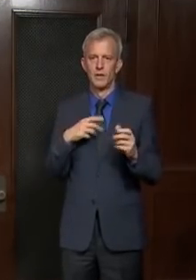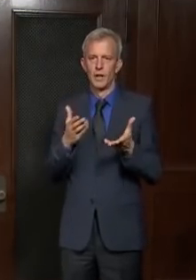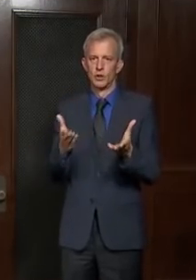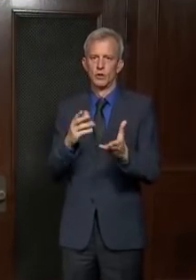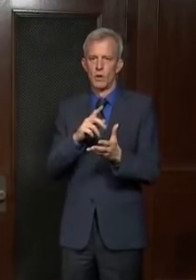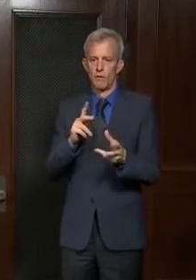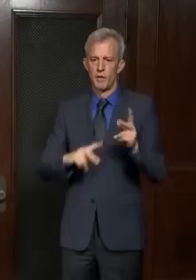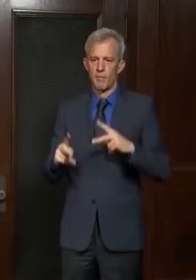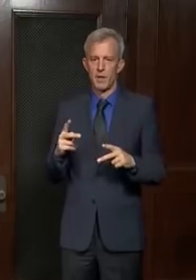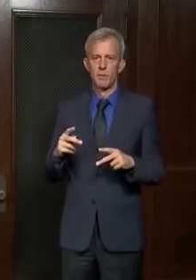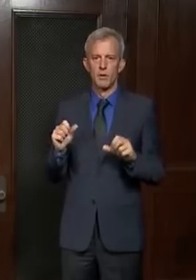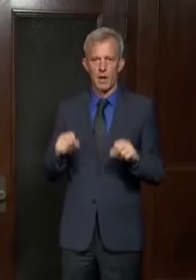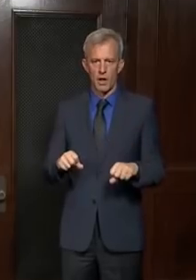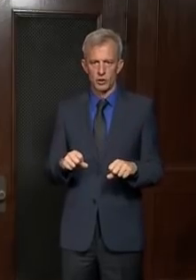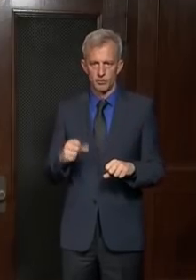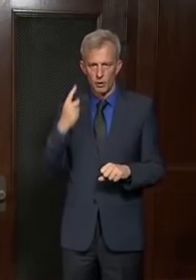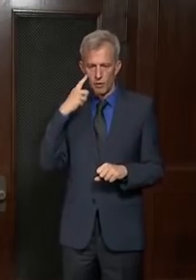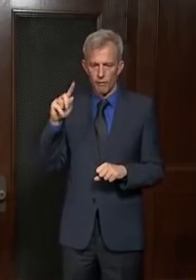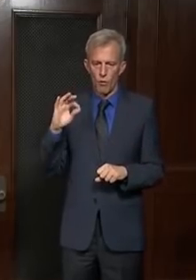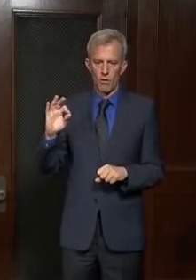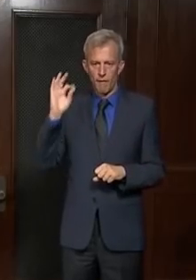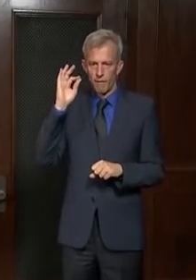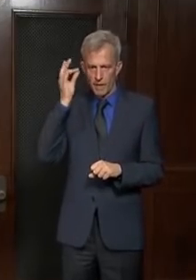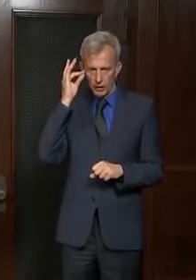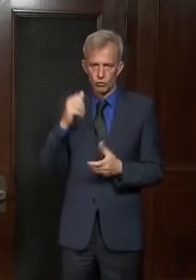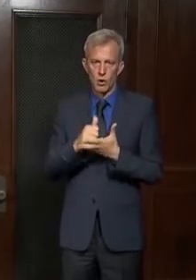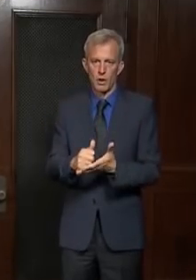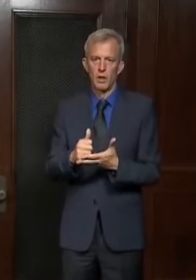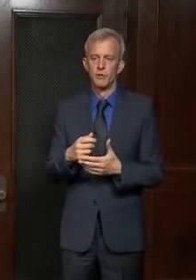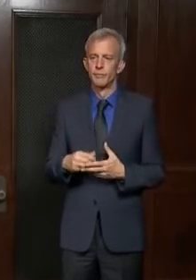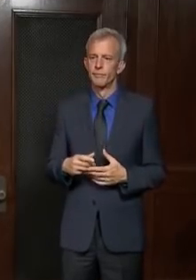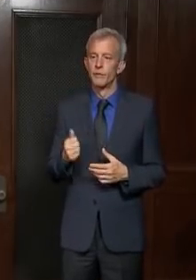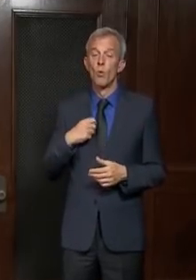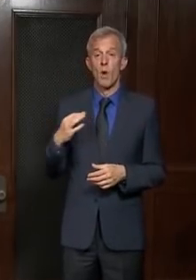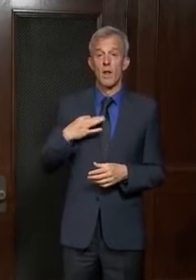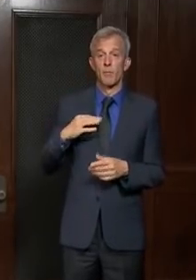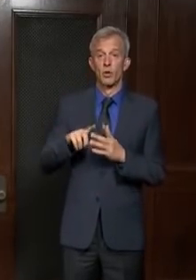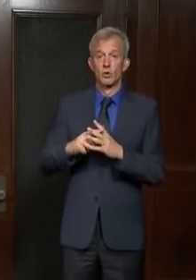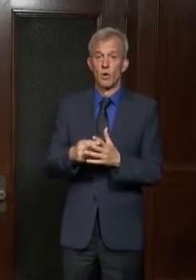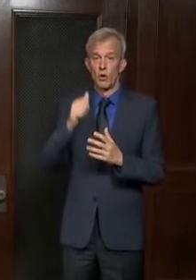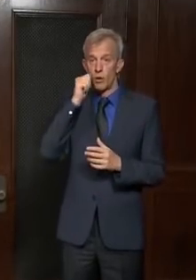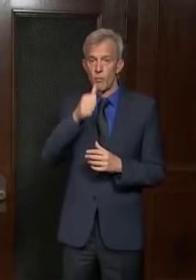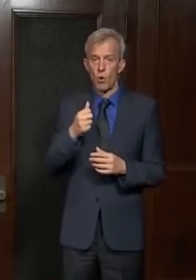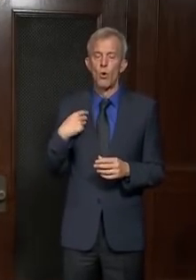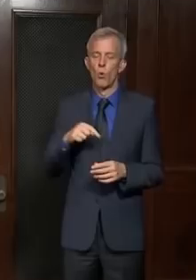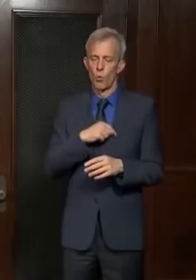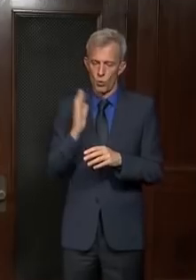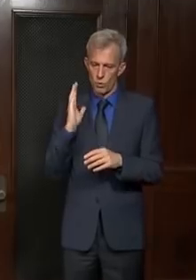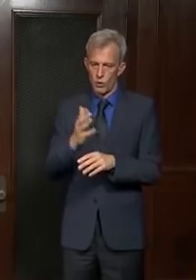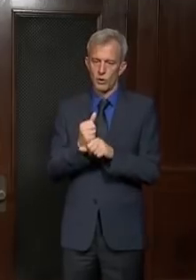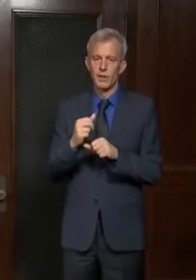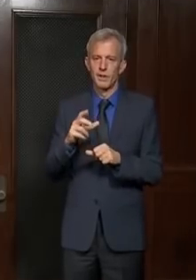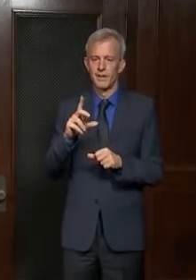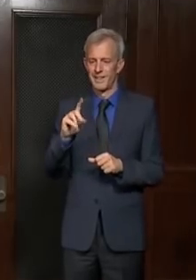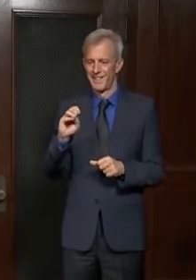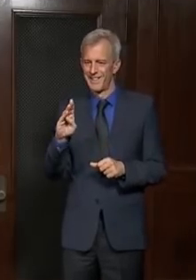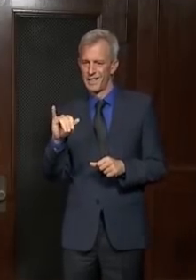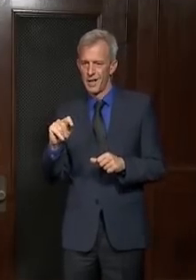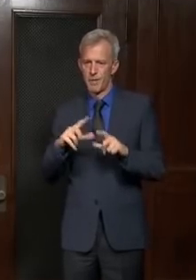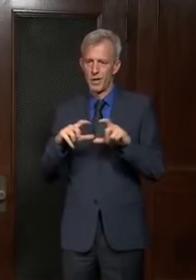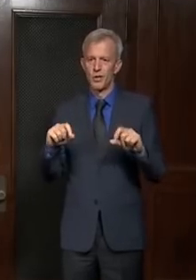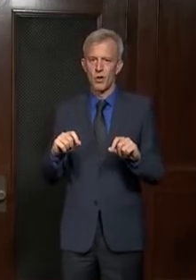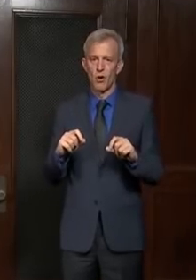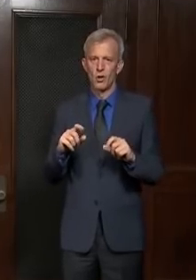aid. We will remember you and thank you. And with applications opening tomorrow, we will get debit cards in people's hands beginning